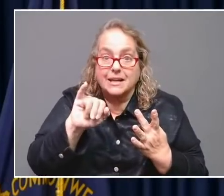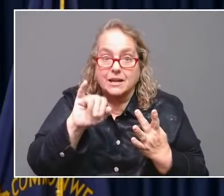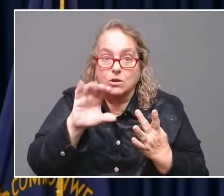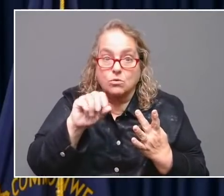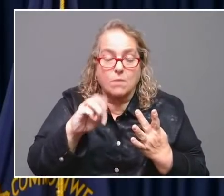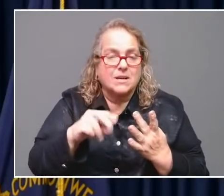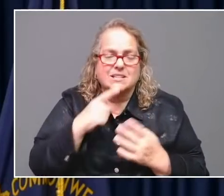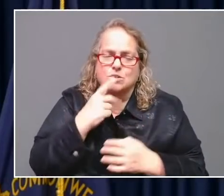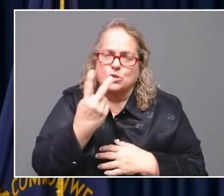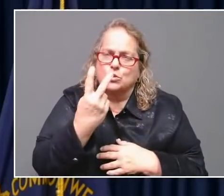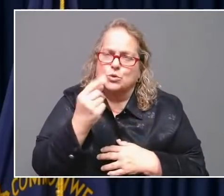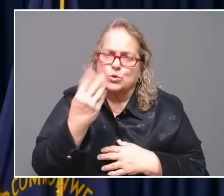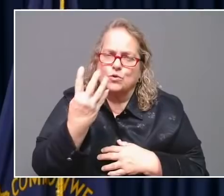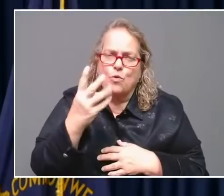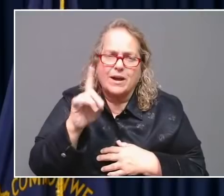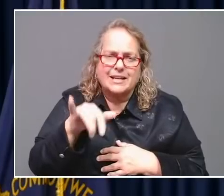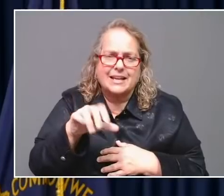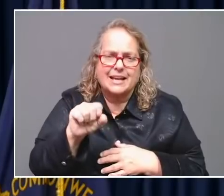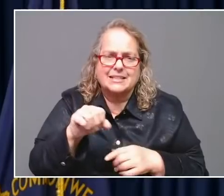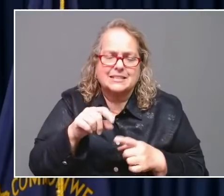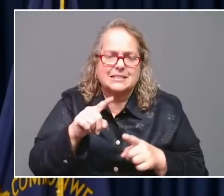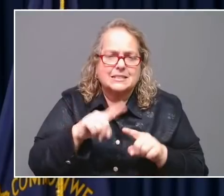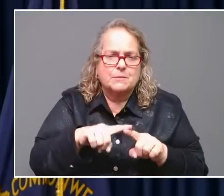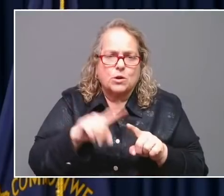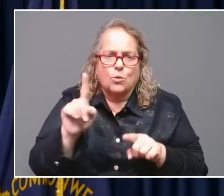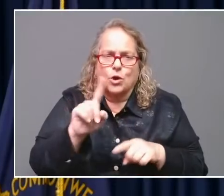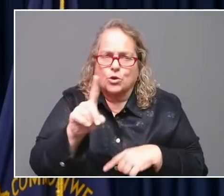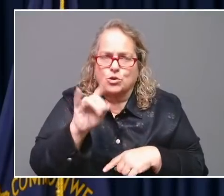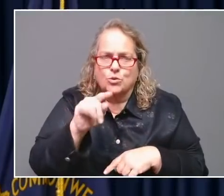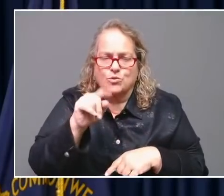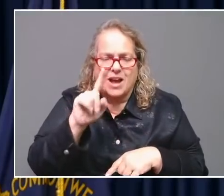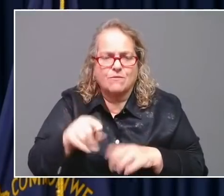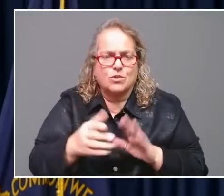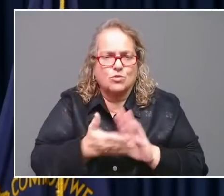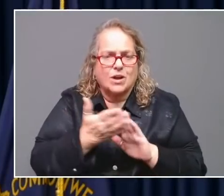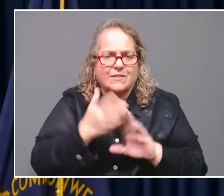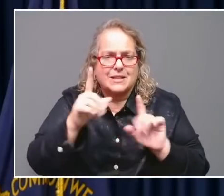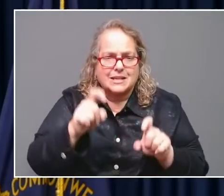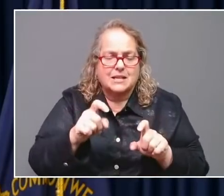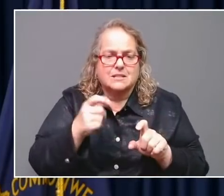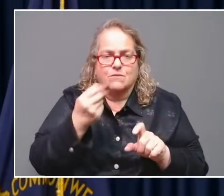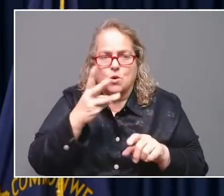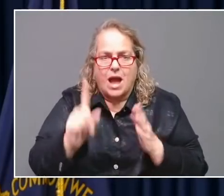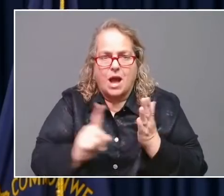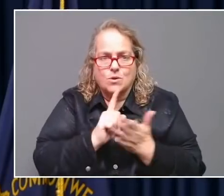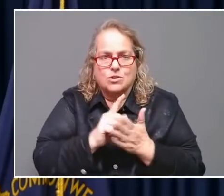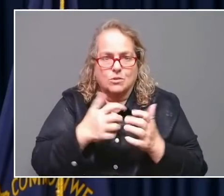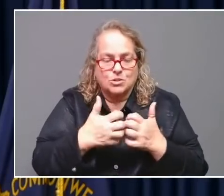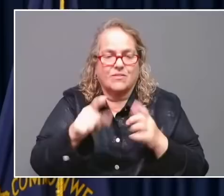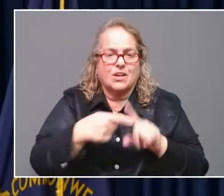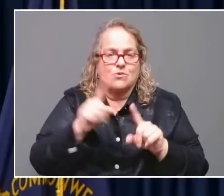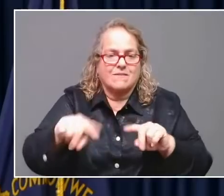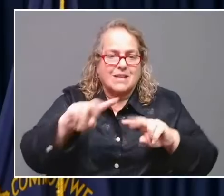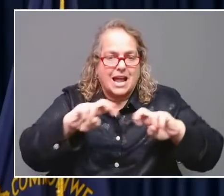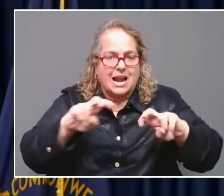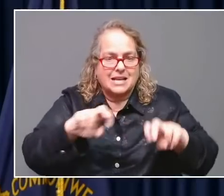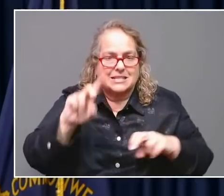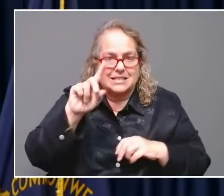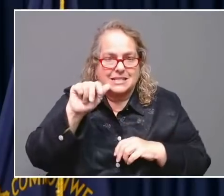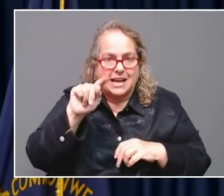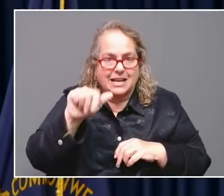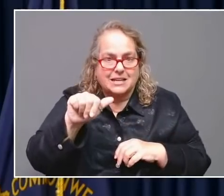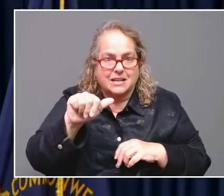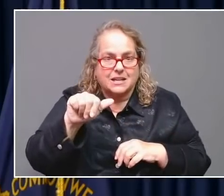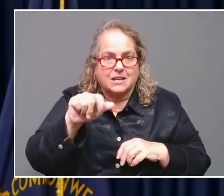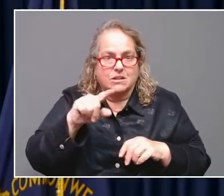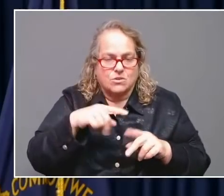it, because you have to run the test and it takes a number of hours on the machine. Then you have to analyze the data and determine what pattern